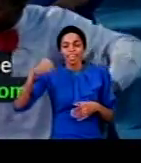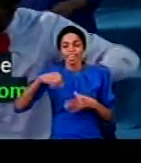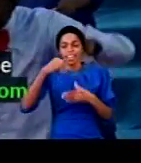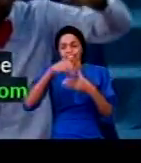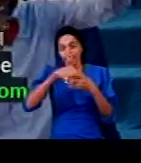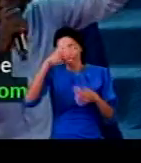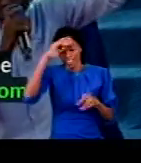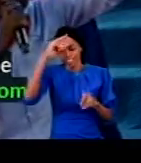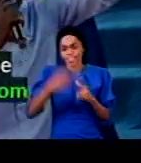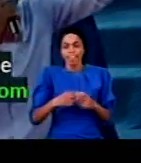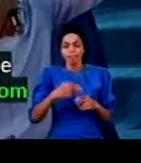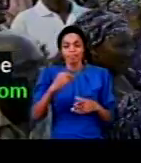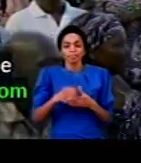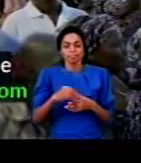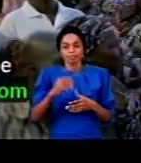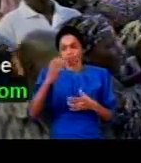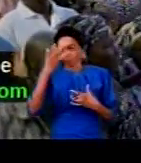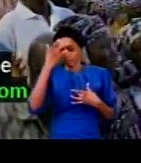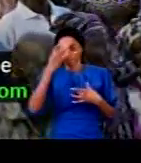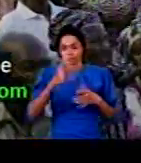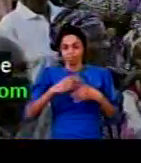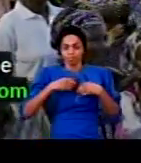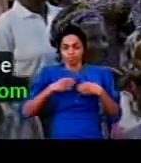Fibro give way in his name.